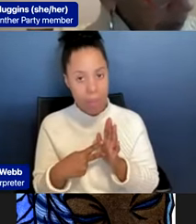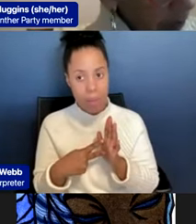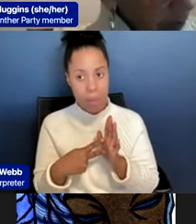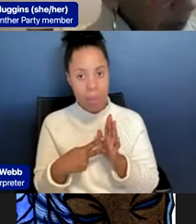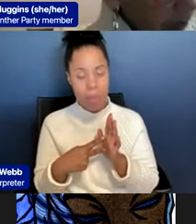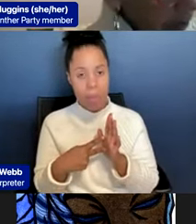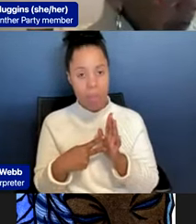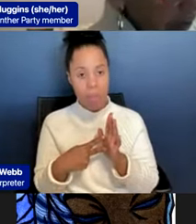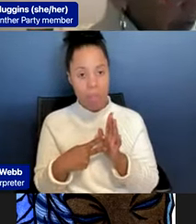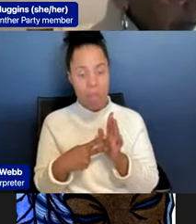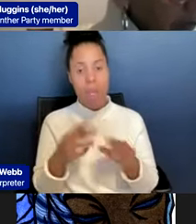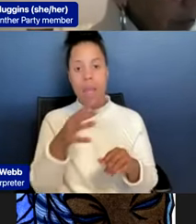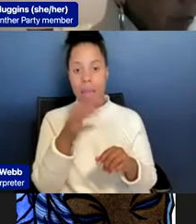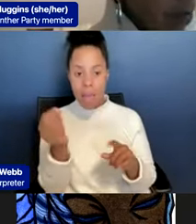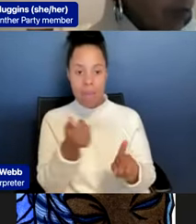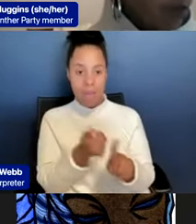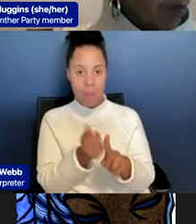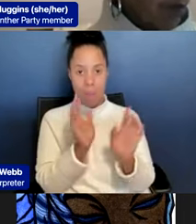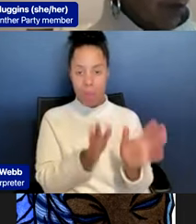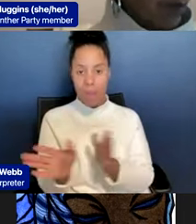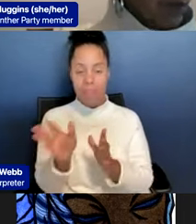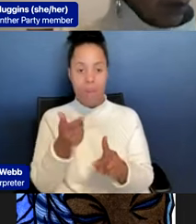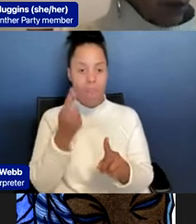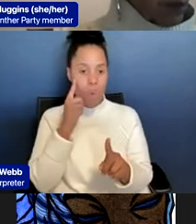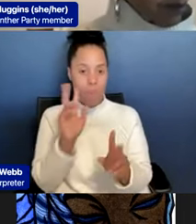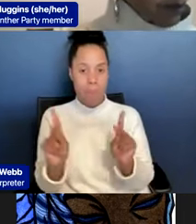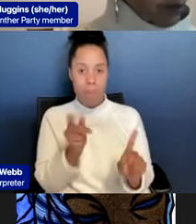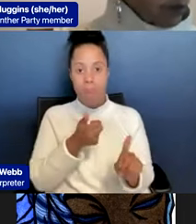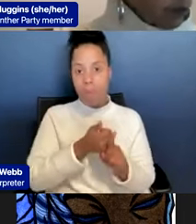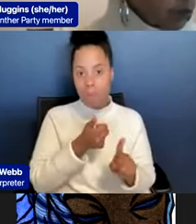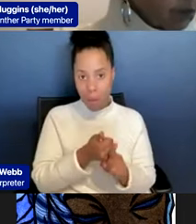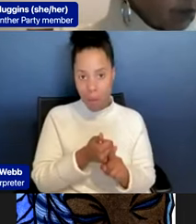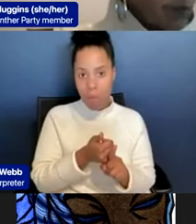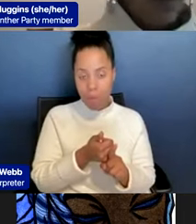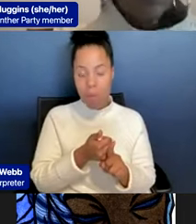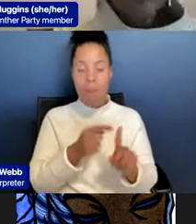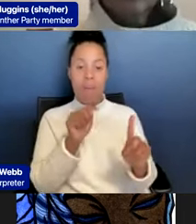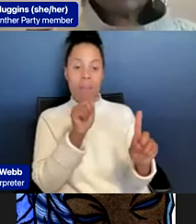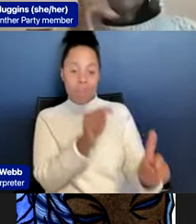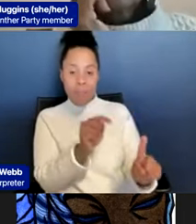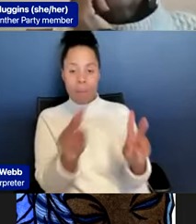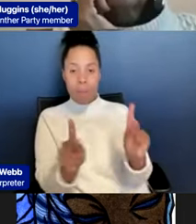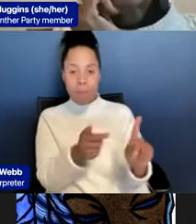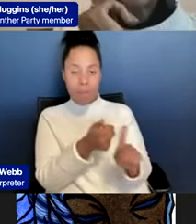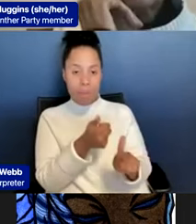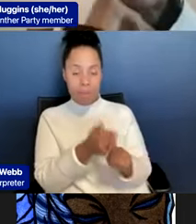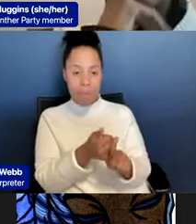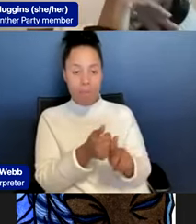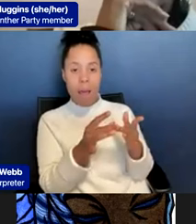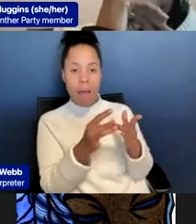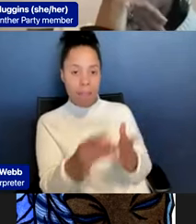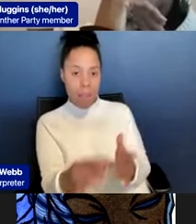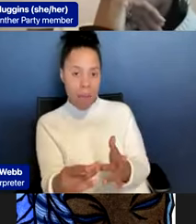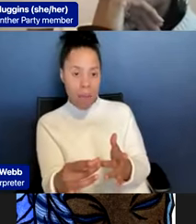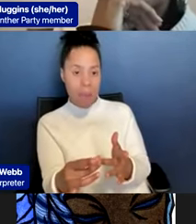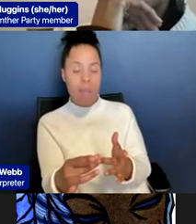in the organizing of the people themselves. That the people themselves led an understanding within the idea